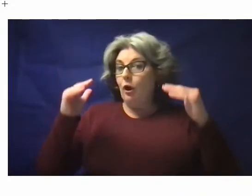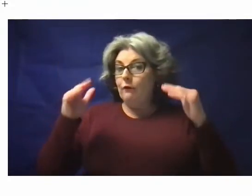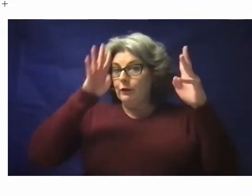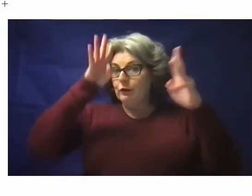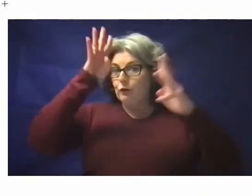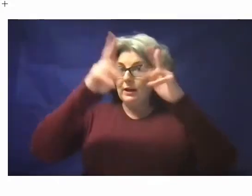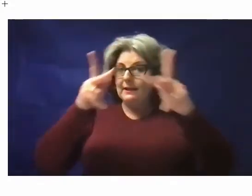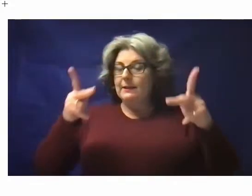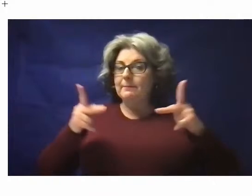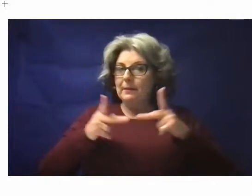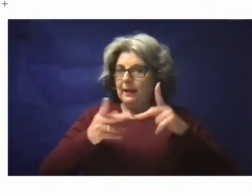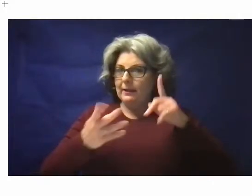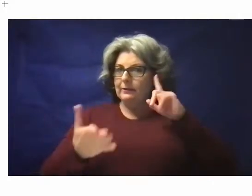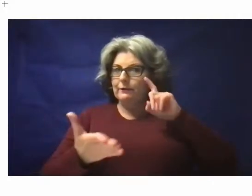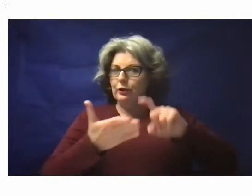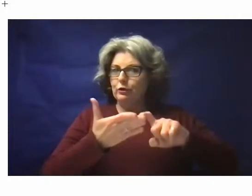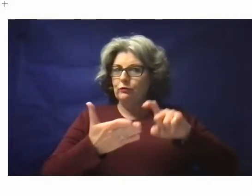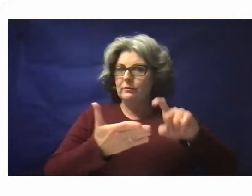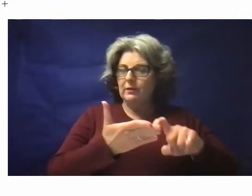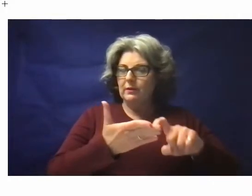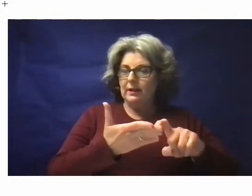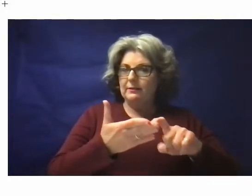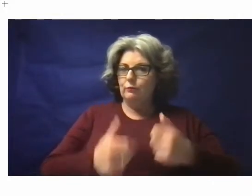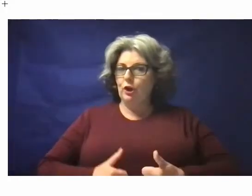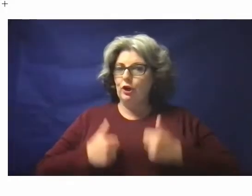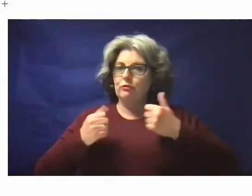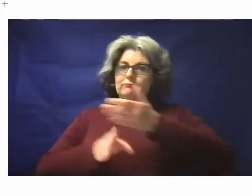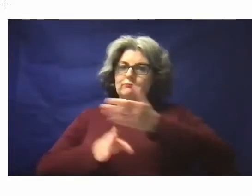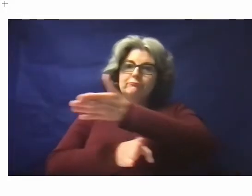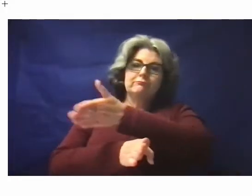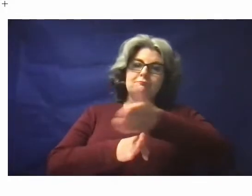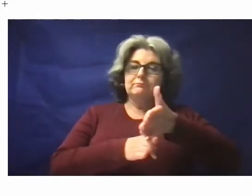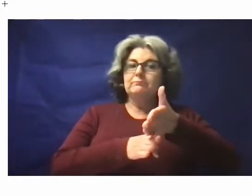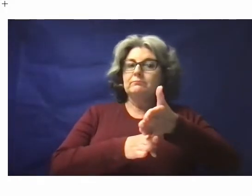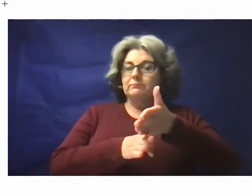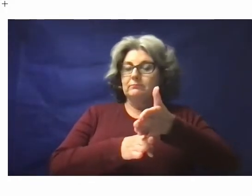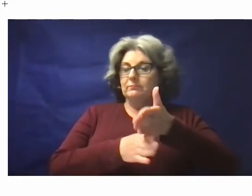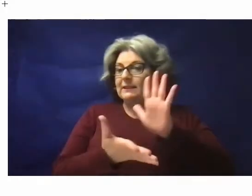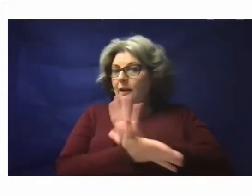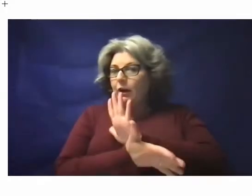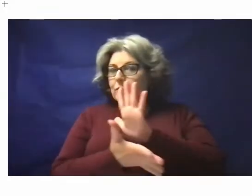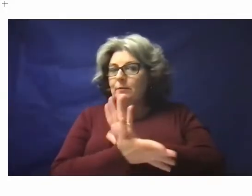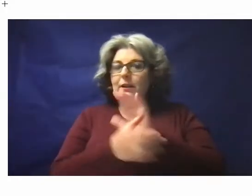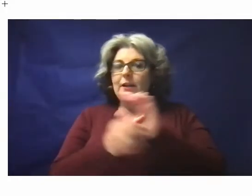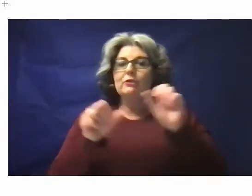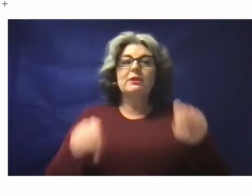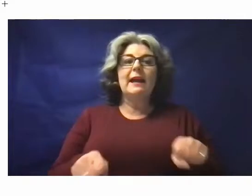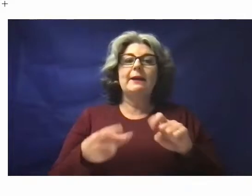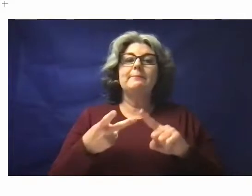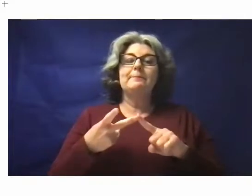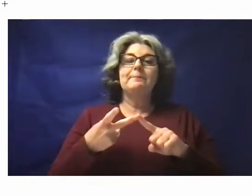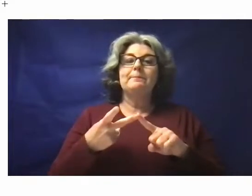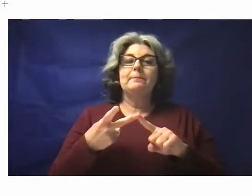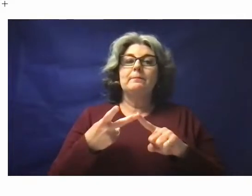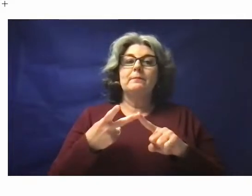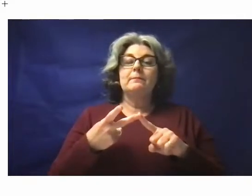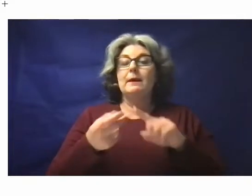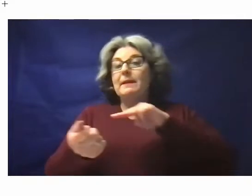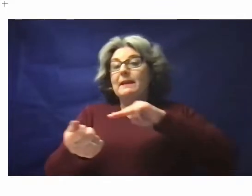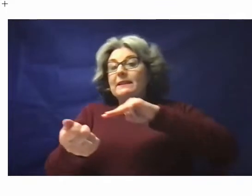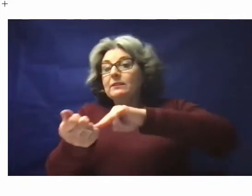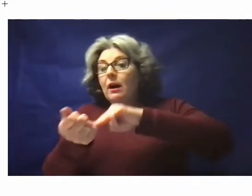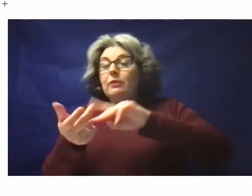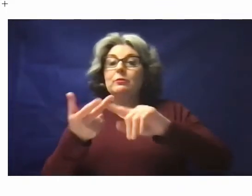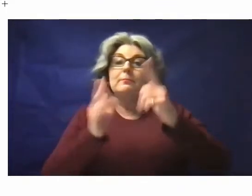to see where in your life you might be able to get some documentation. So again, like could be physician, could be a lawyer,